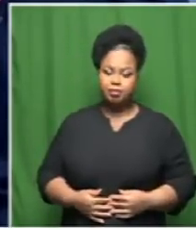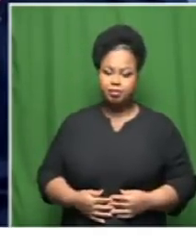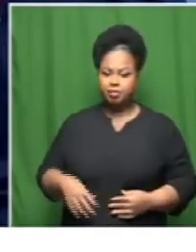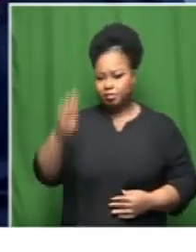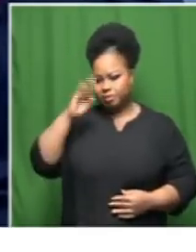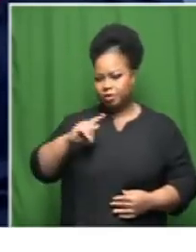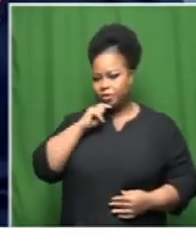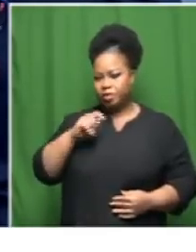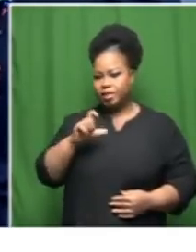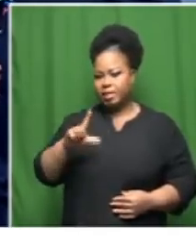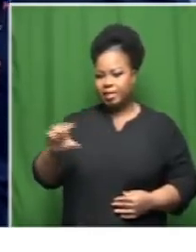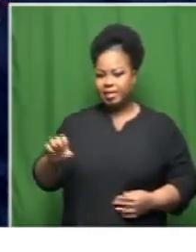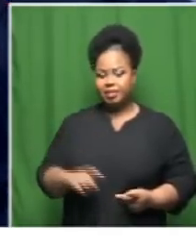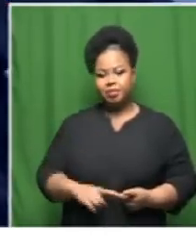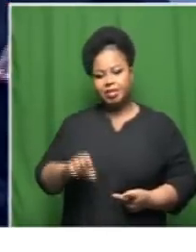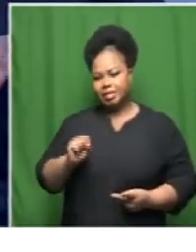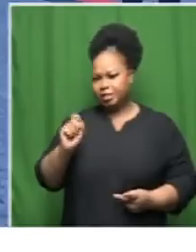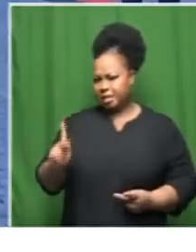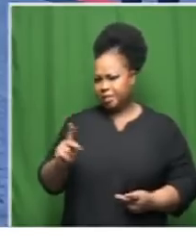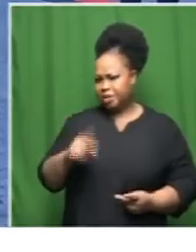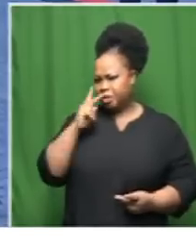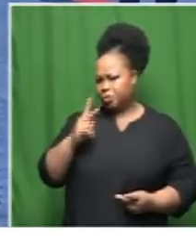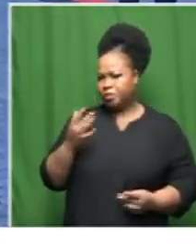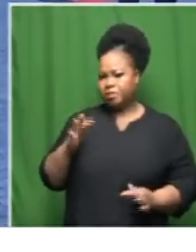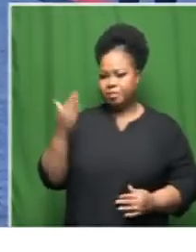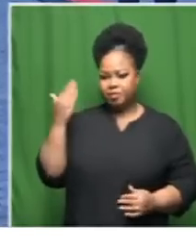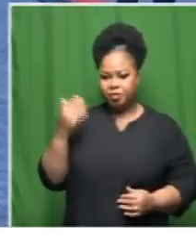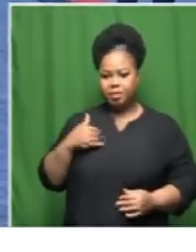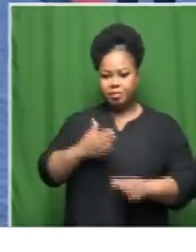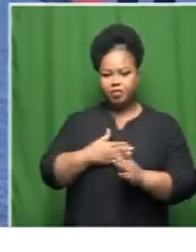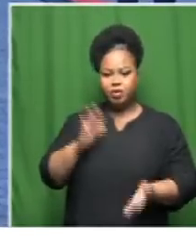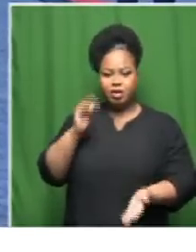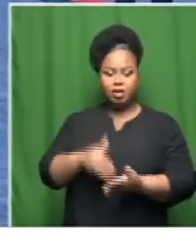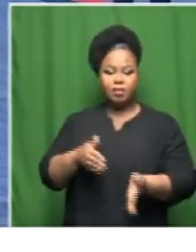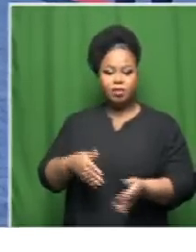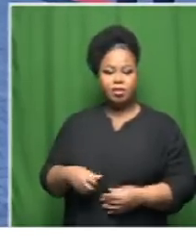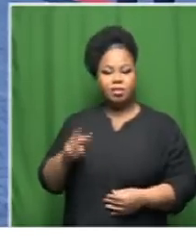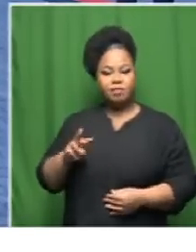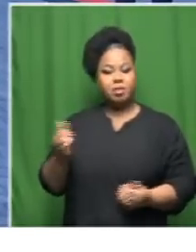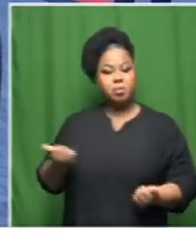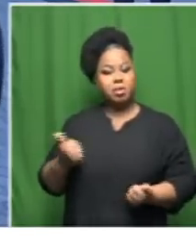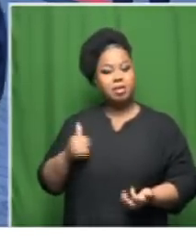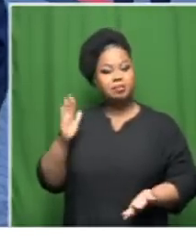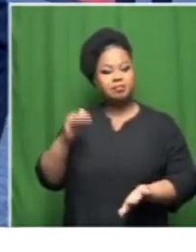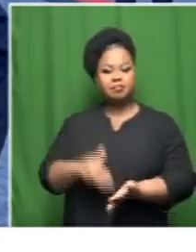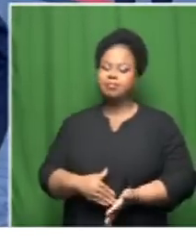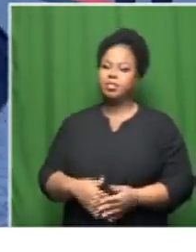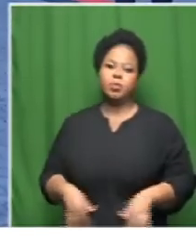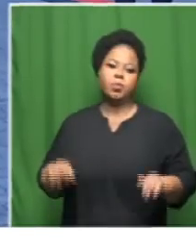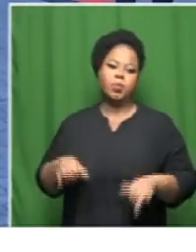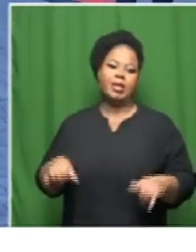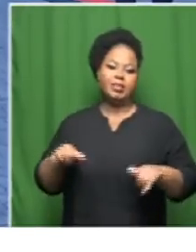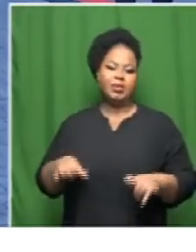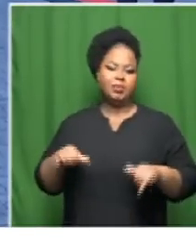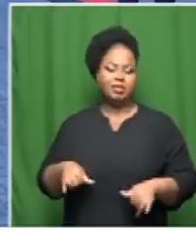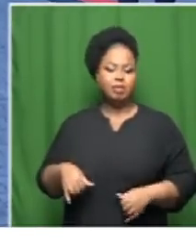Morning, Leanne. Morning to our viewers. Morning, SK. I saw you a short while ago, guys, before we got to the airport. V was already here. I can tell you, she's been waiting for this.